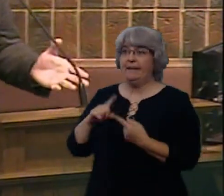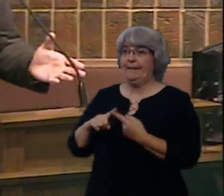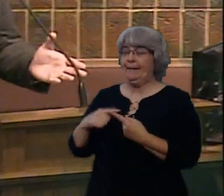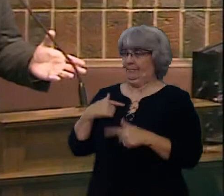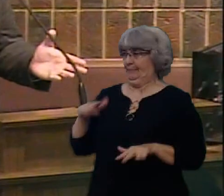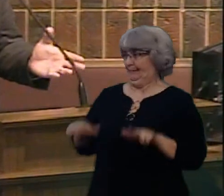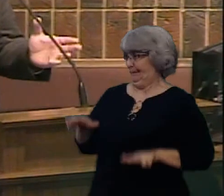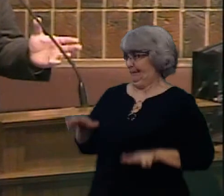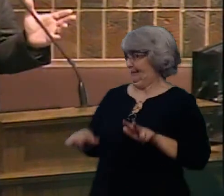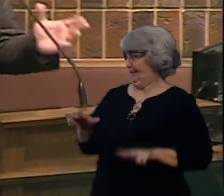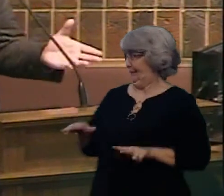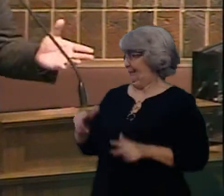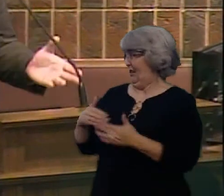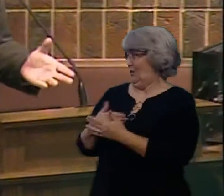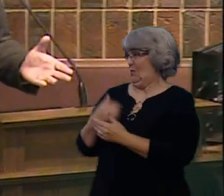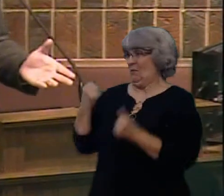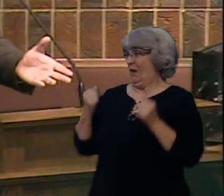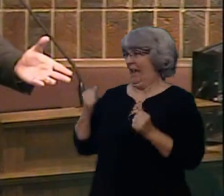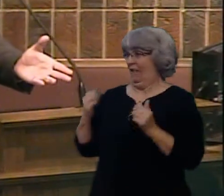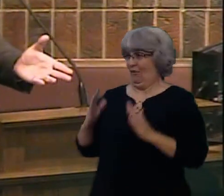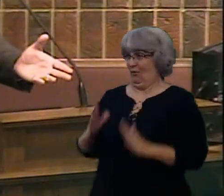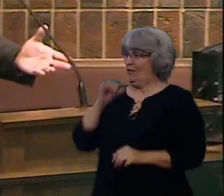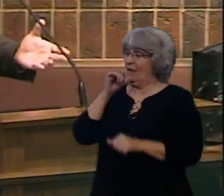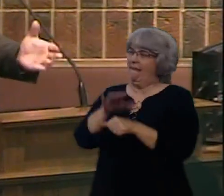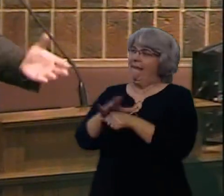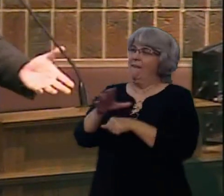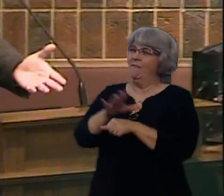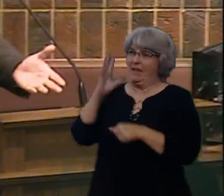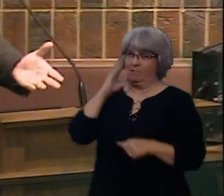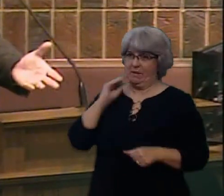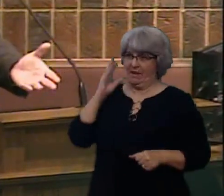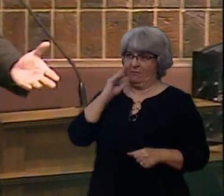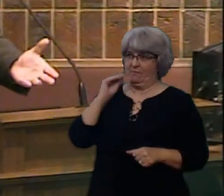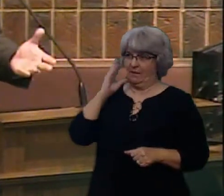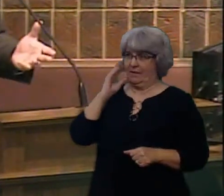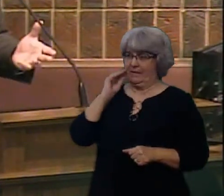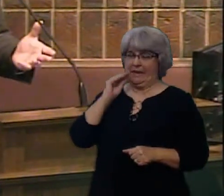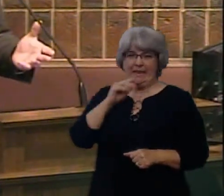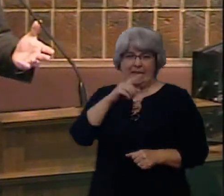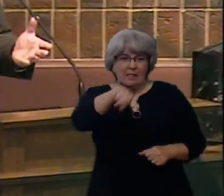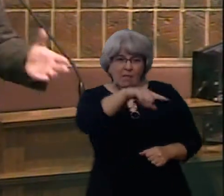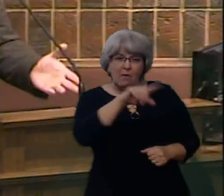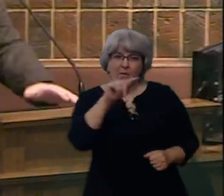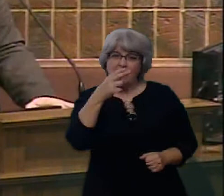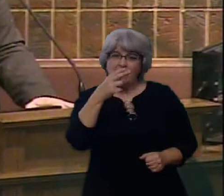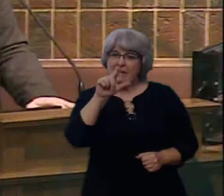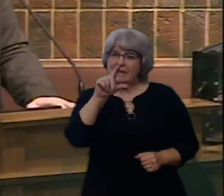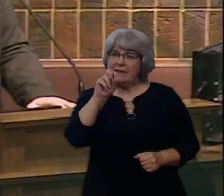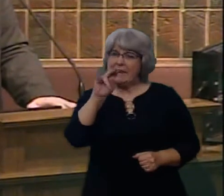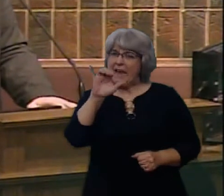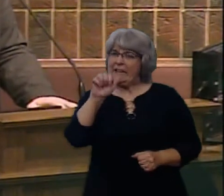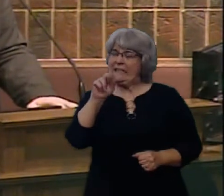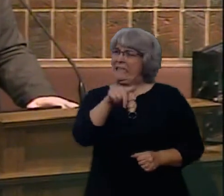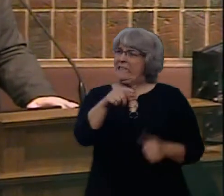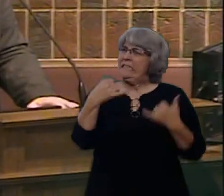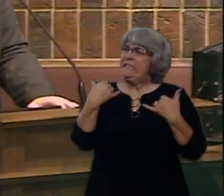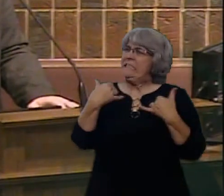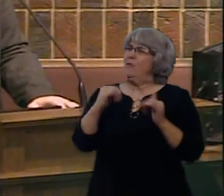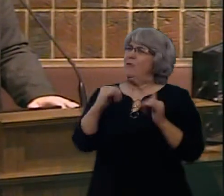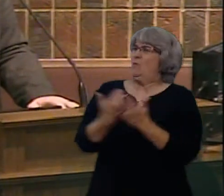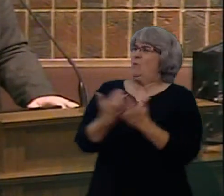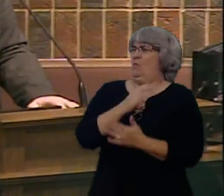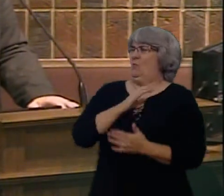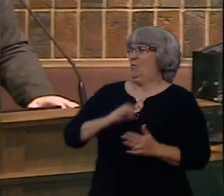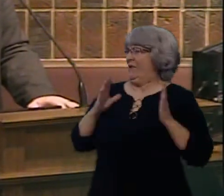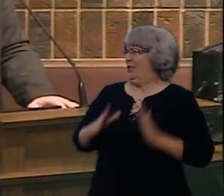driver. I only had a little bit of experience. The Thessalonians here are new Christians. They did not have a lot of